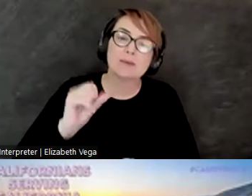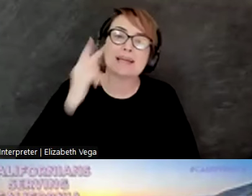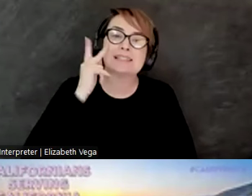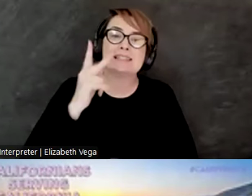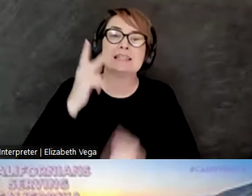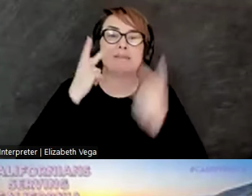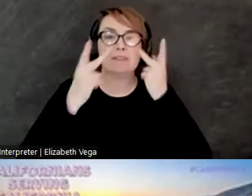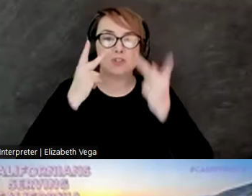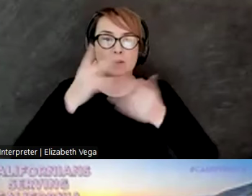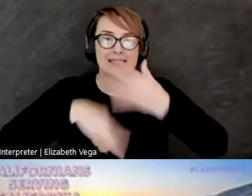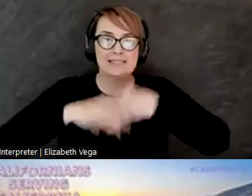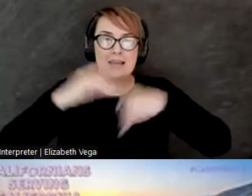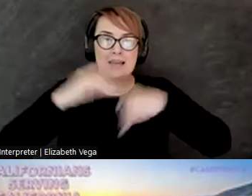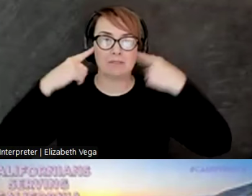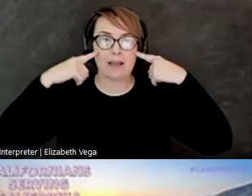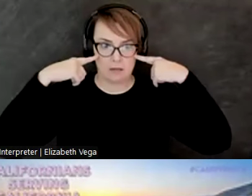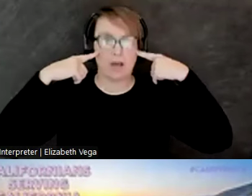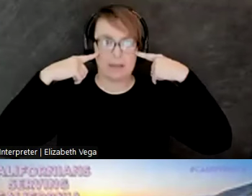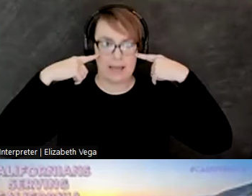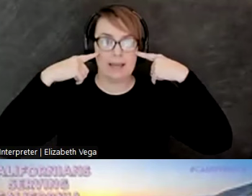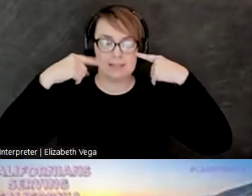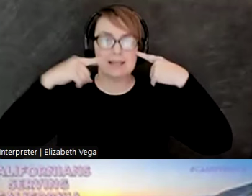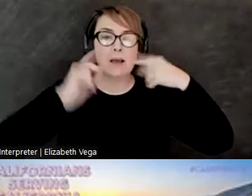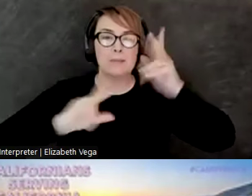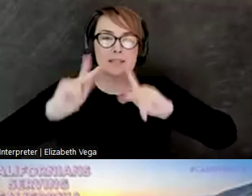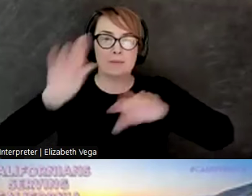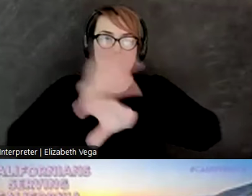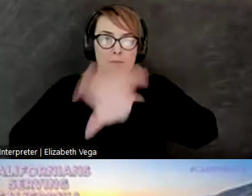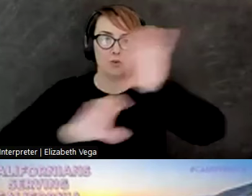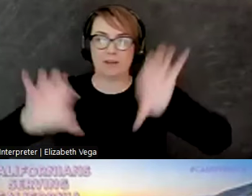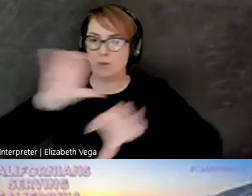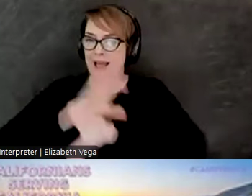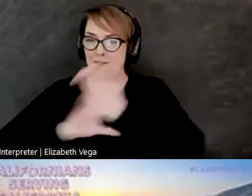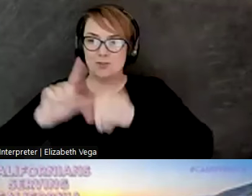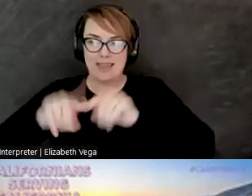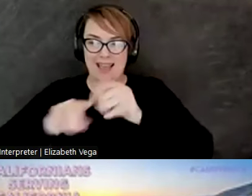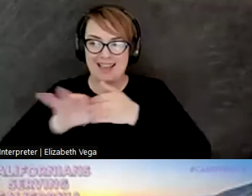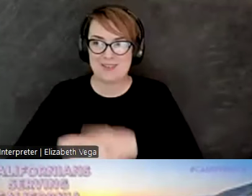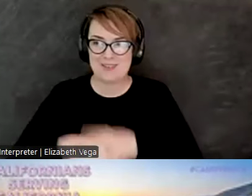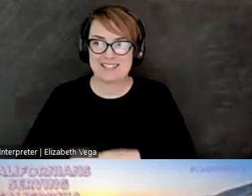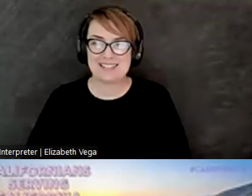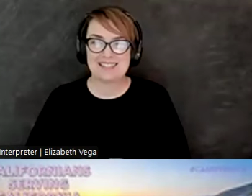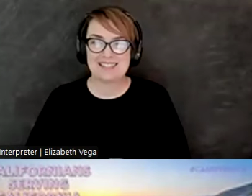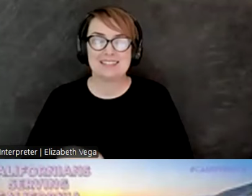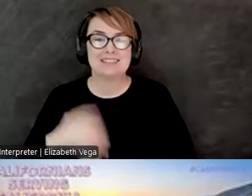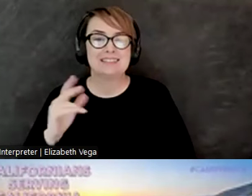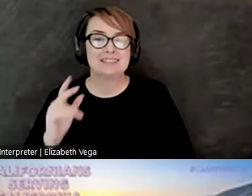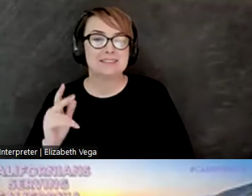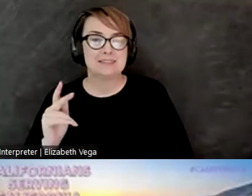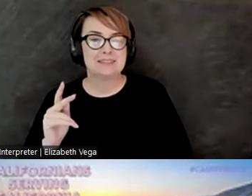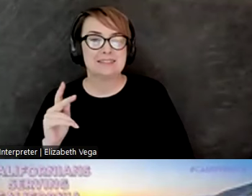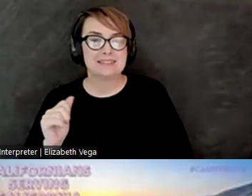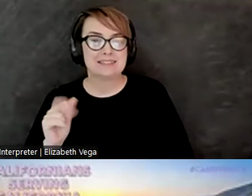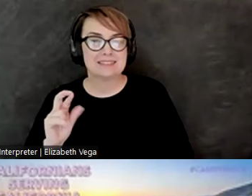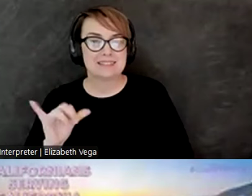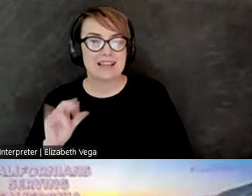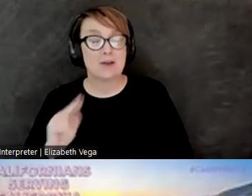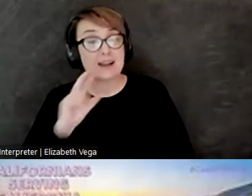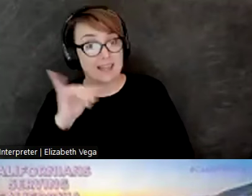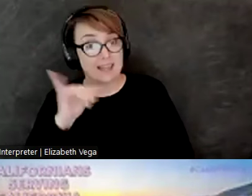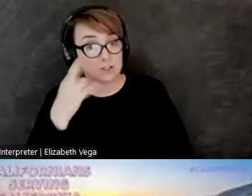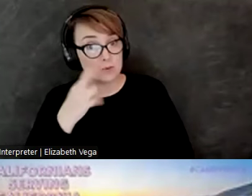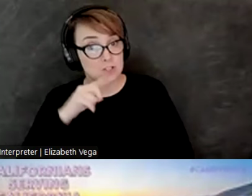nodding heads, because people keep moving around and I can't count. Absolutely. Okay. And is that why you raised your hand, is to make that I